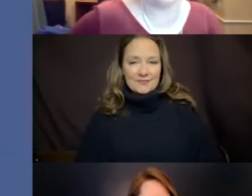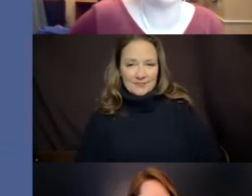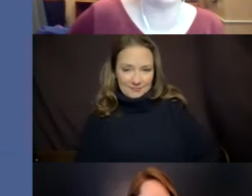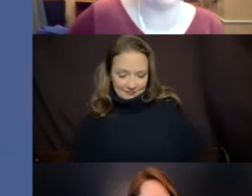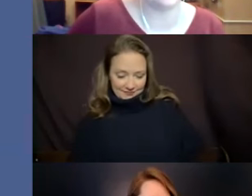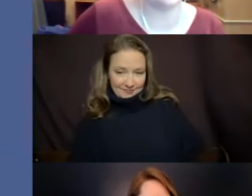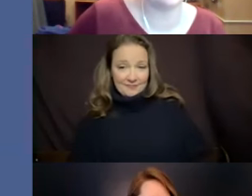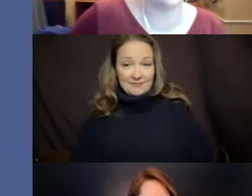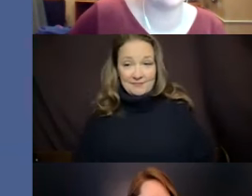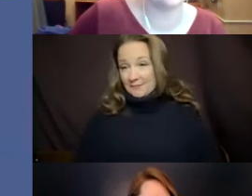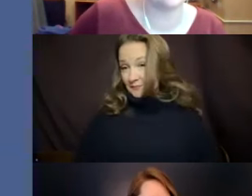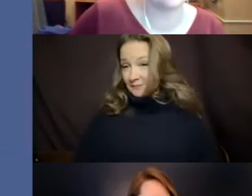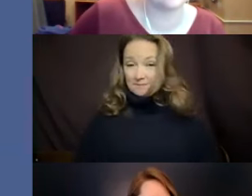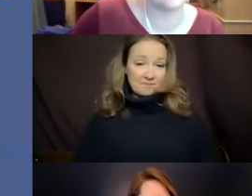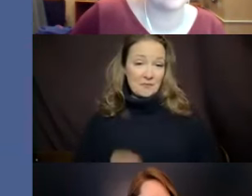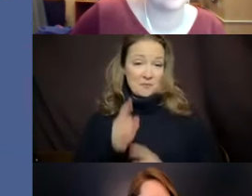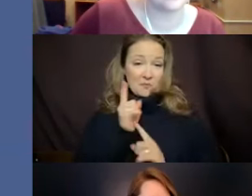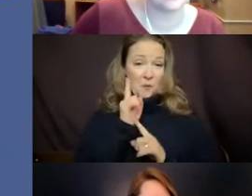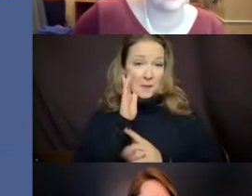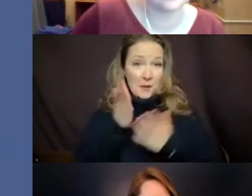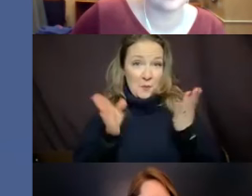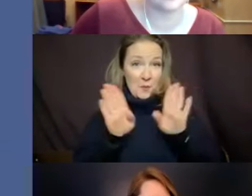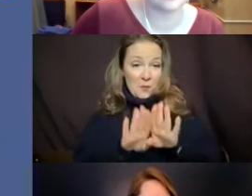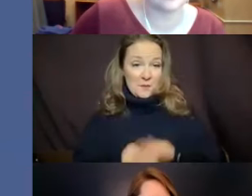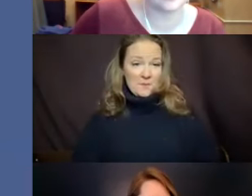Close out in just a moment.